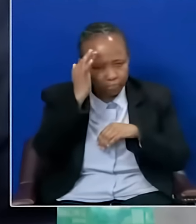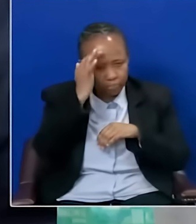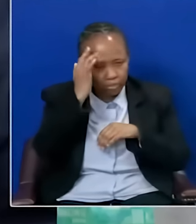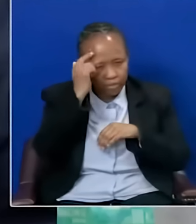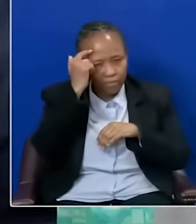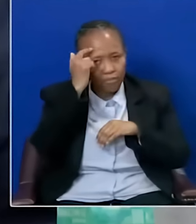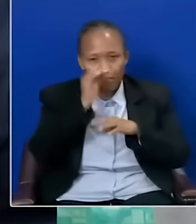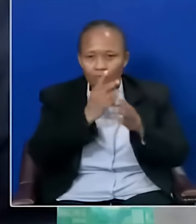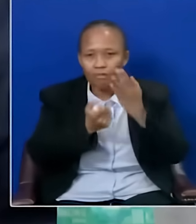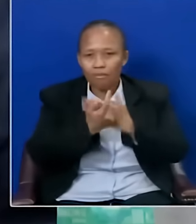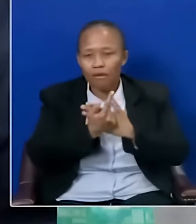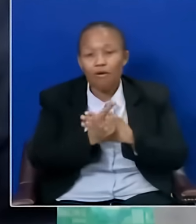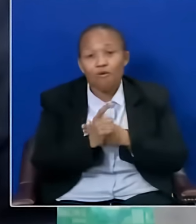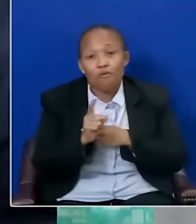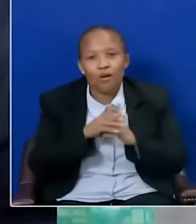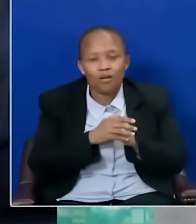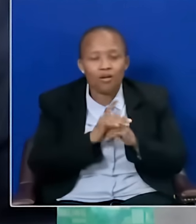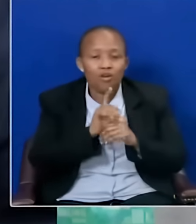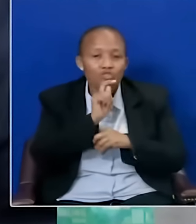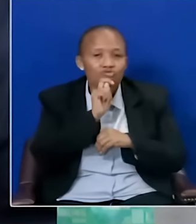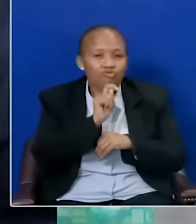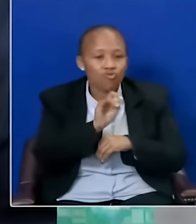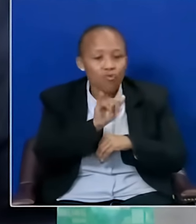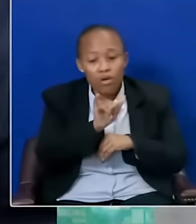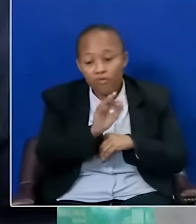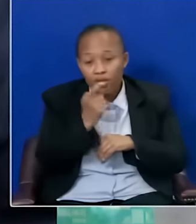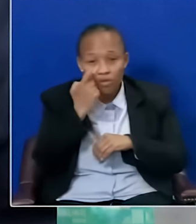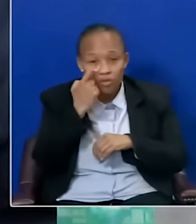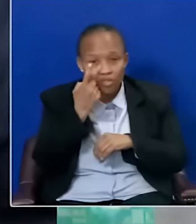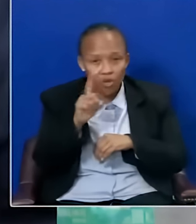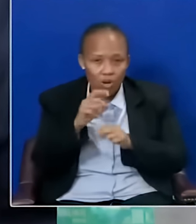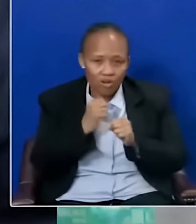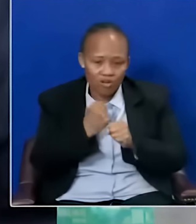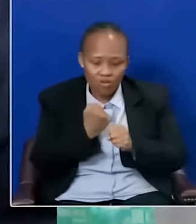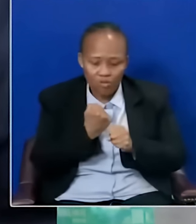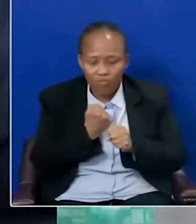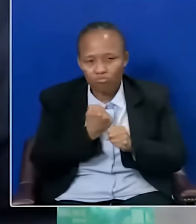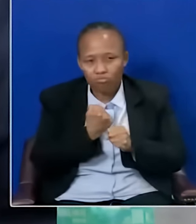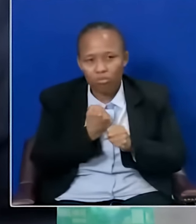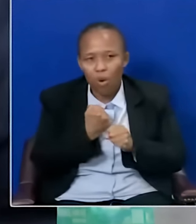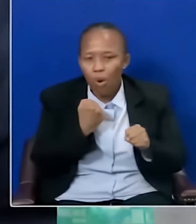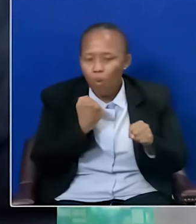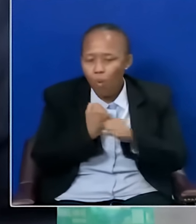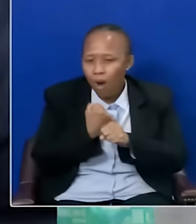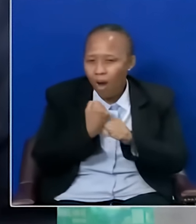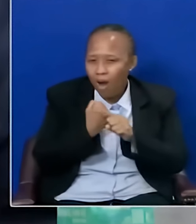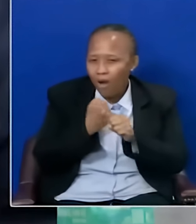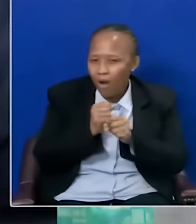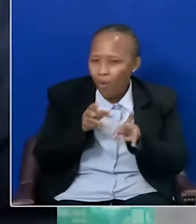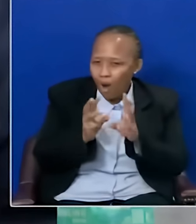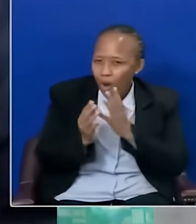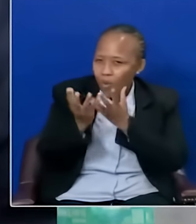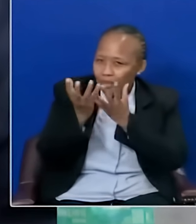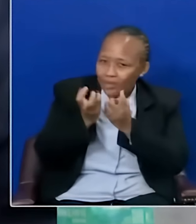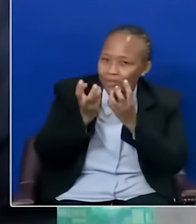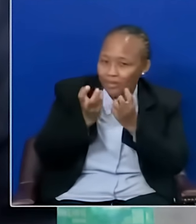the flow of work coming, it is possible. And when you consider when the